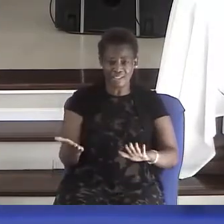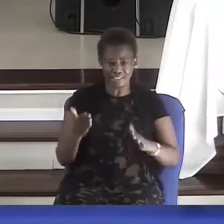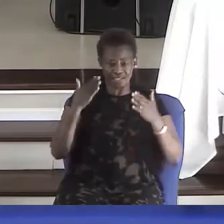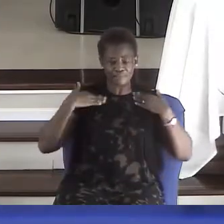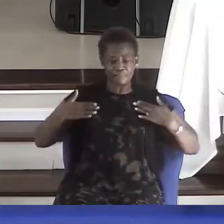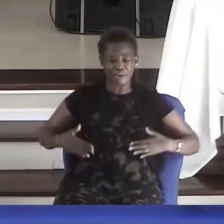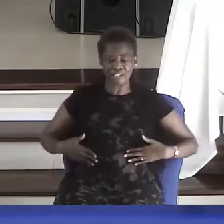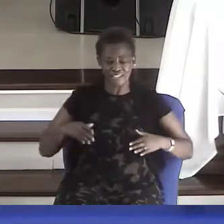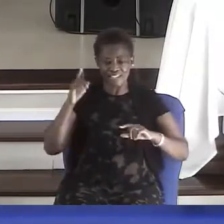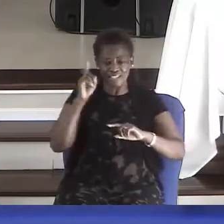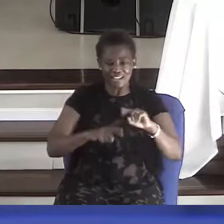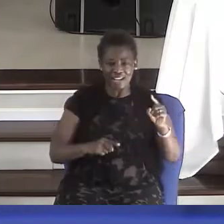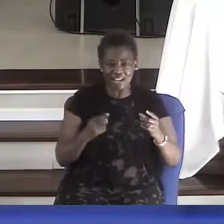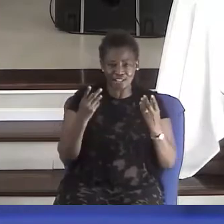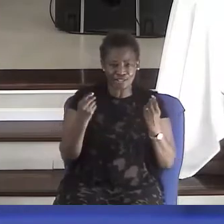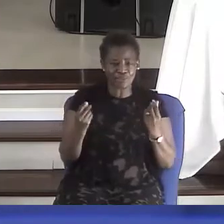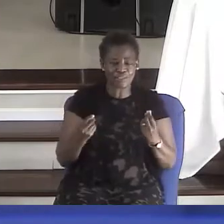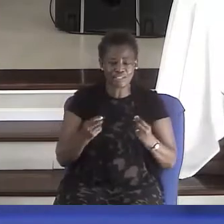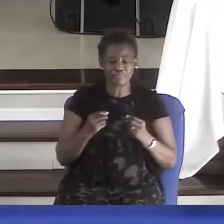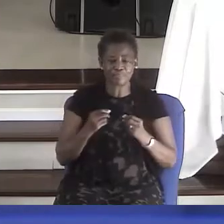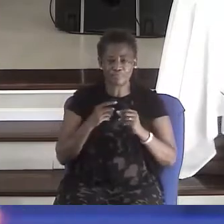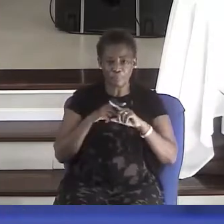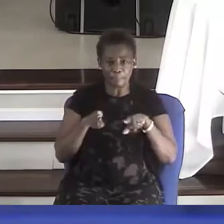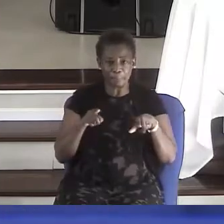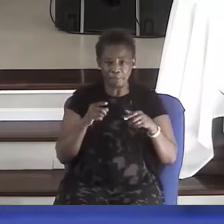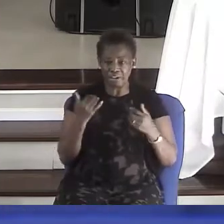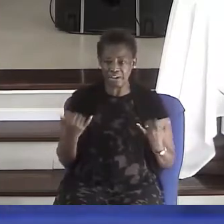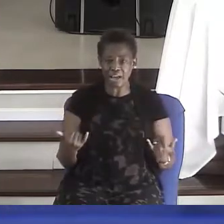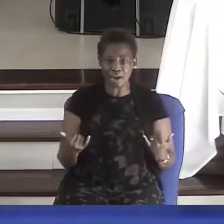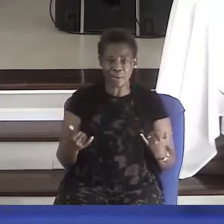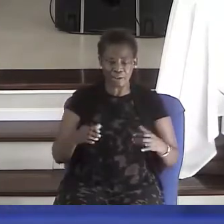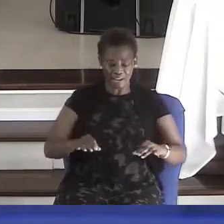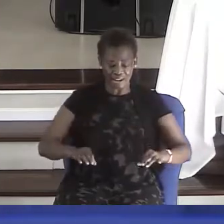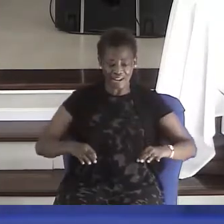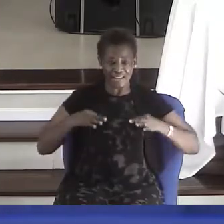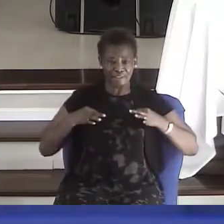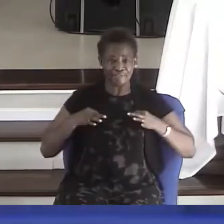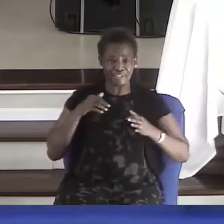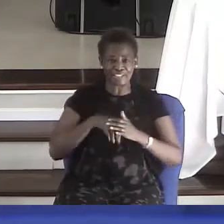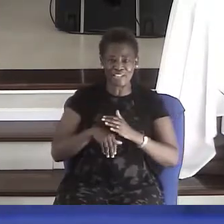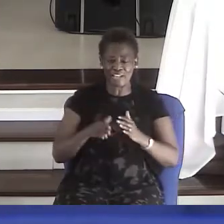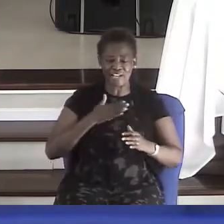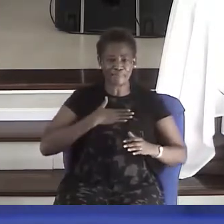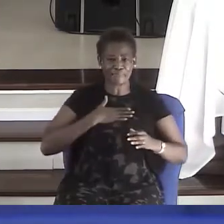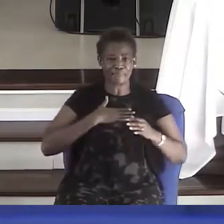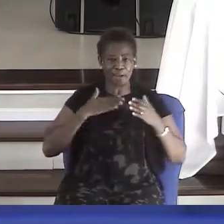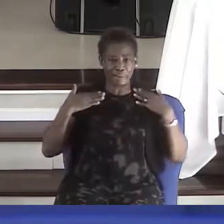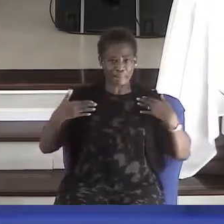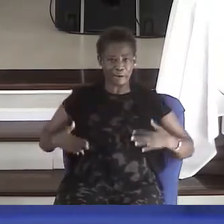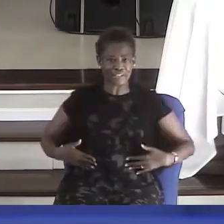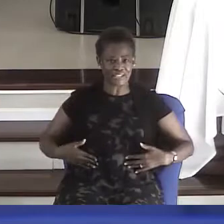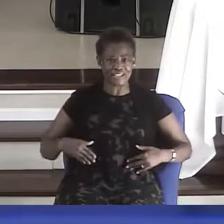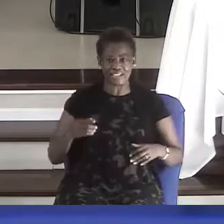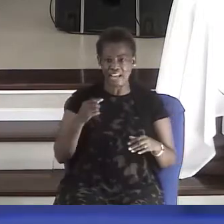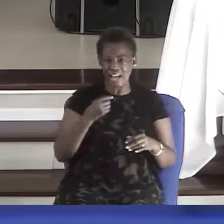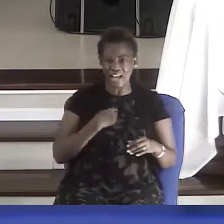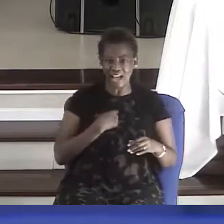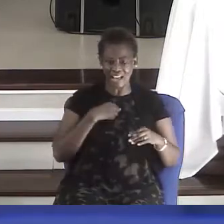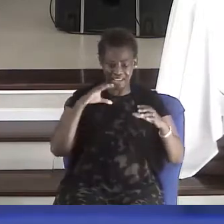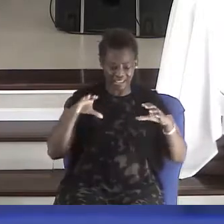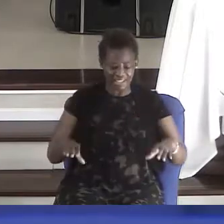now, life is in my body. For now, I can breathe praise. For